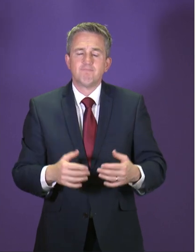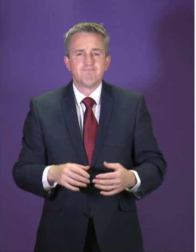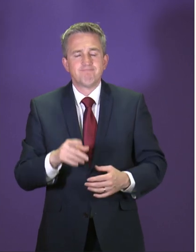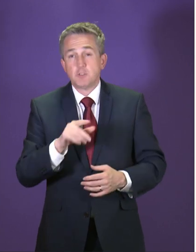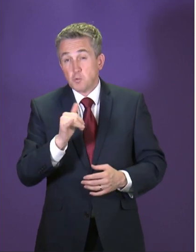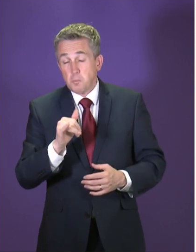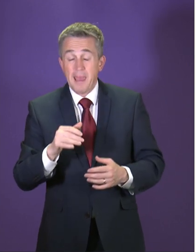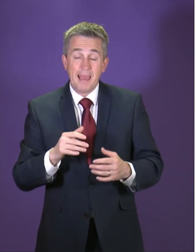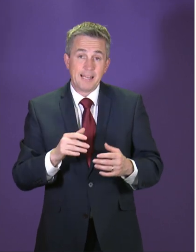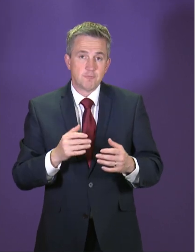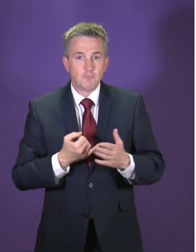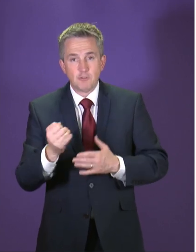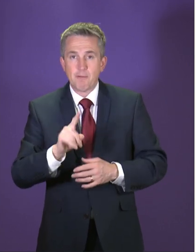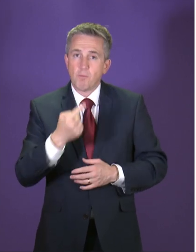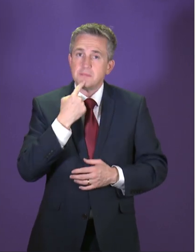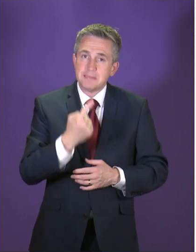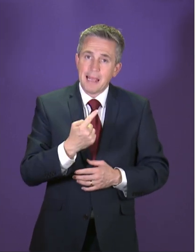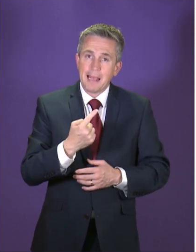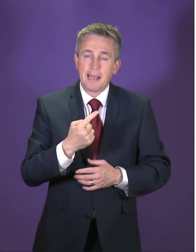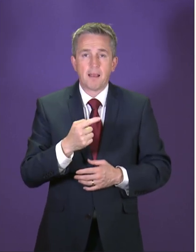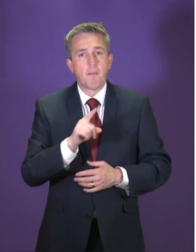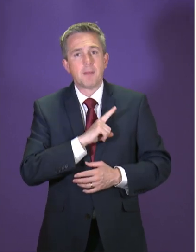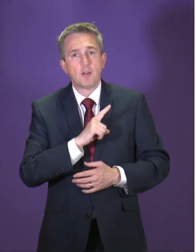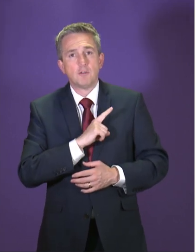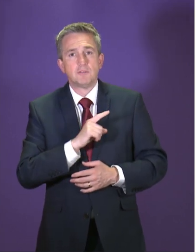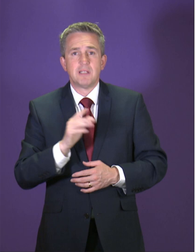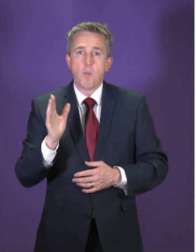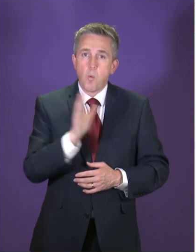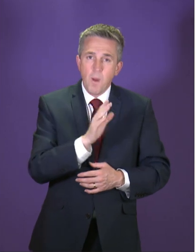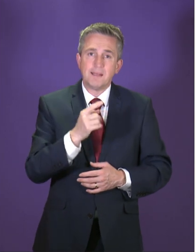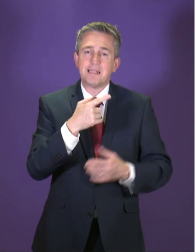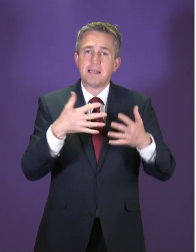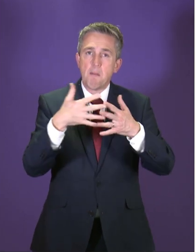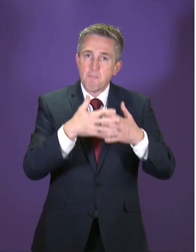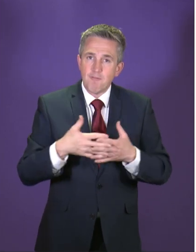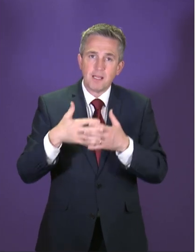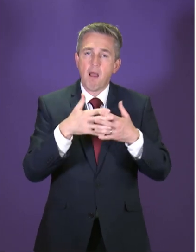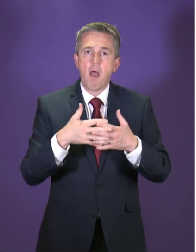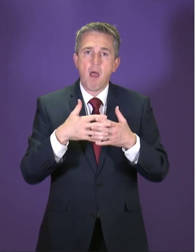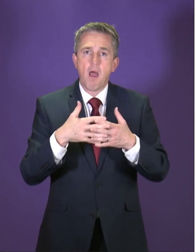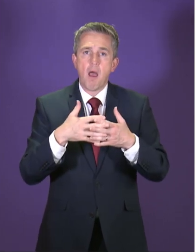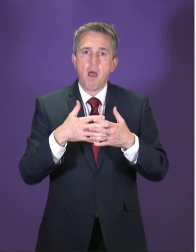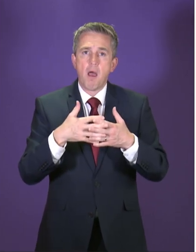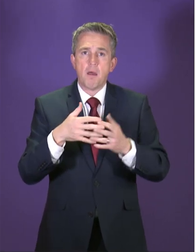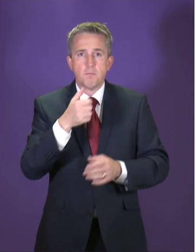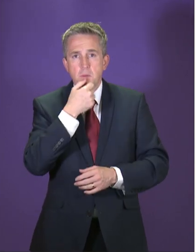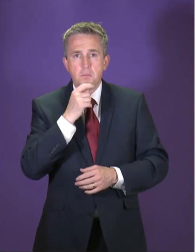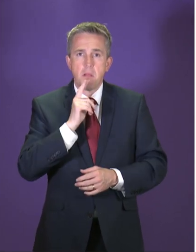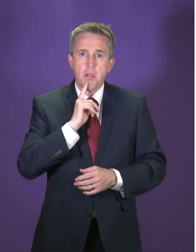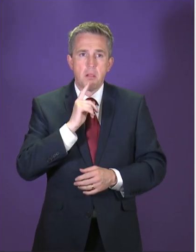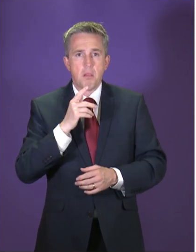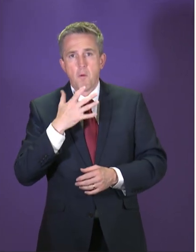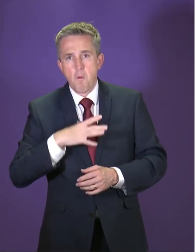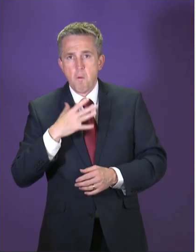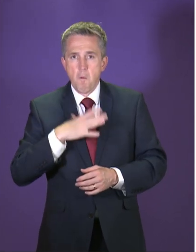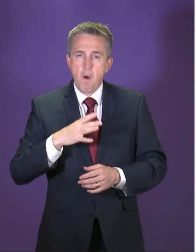nice. In the Western countries and in America, all the people are fighting for dance and